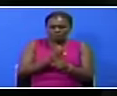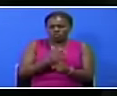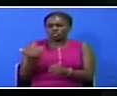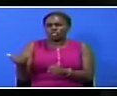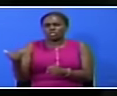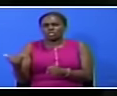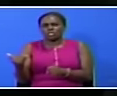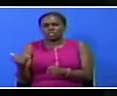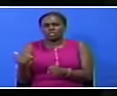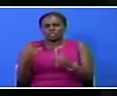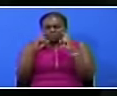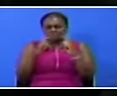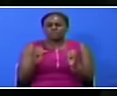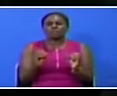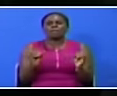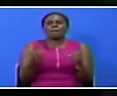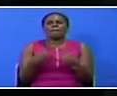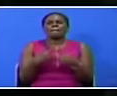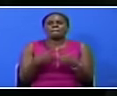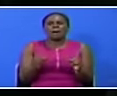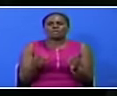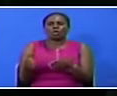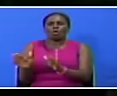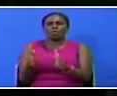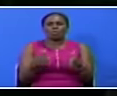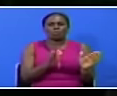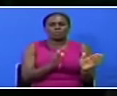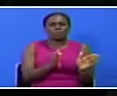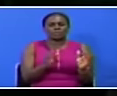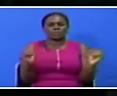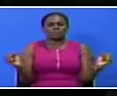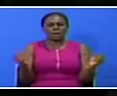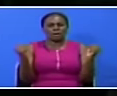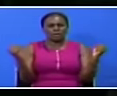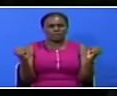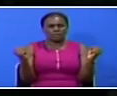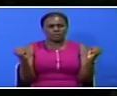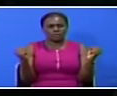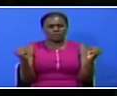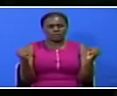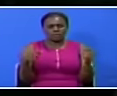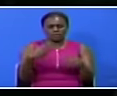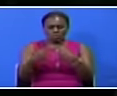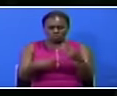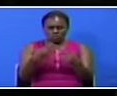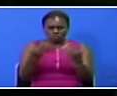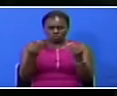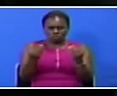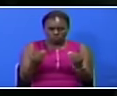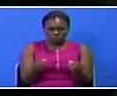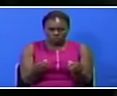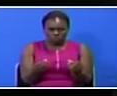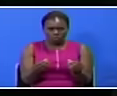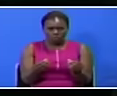not as a scene to cherish, but as an opportunity for carnage. But we can continue to resolve to thwart